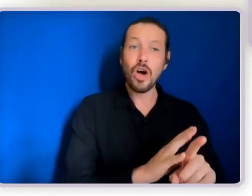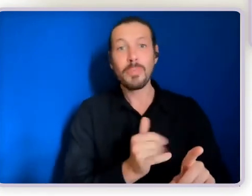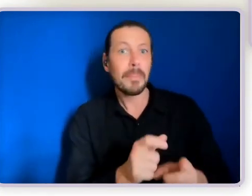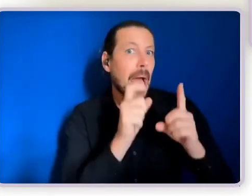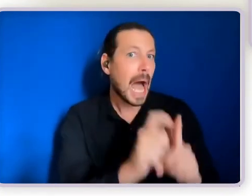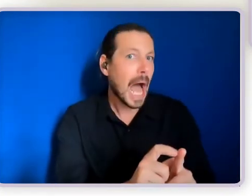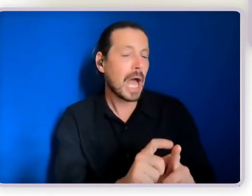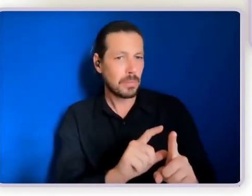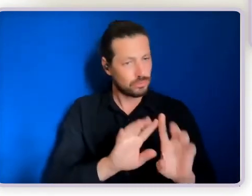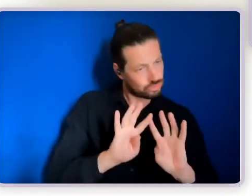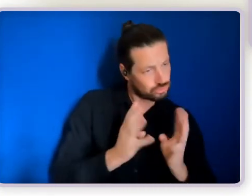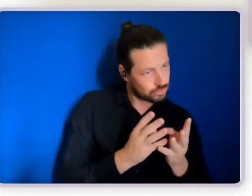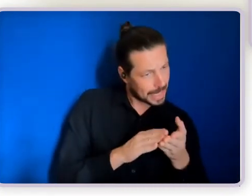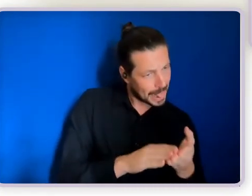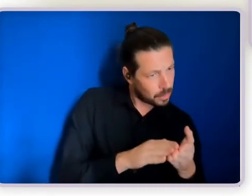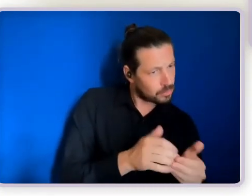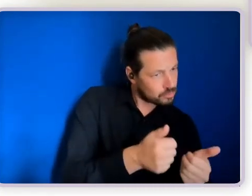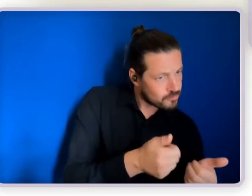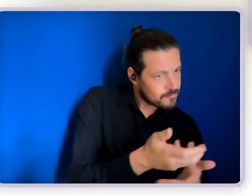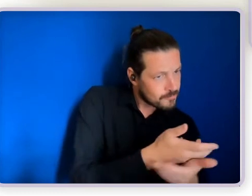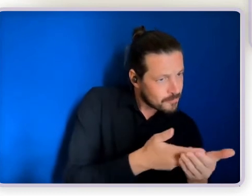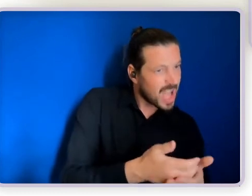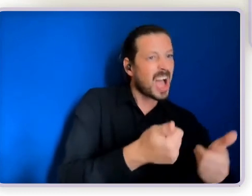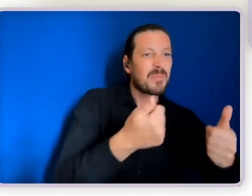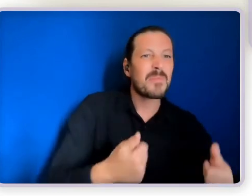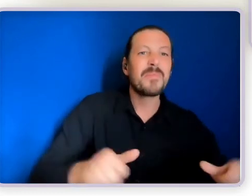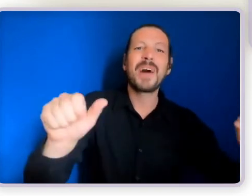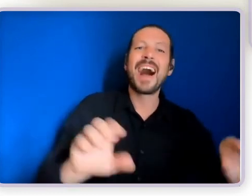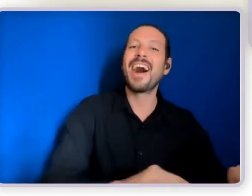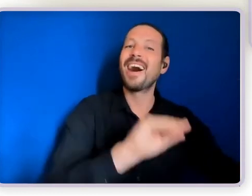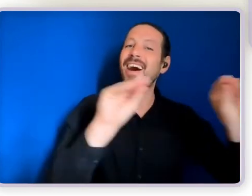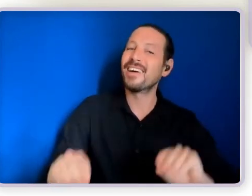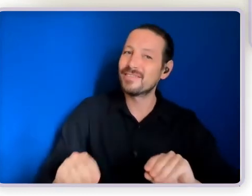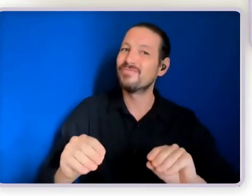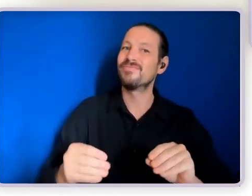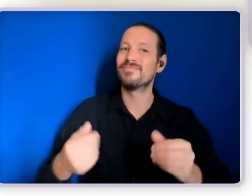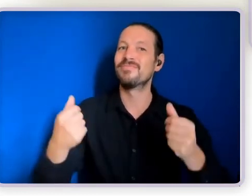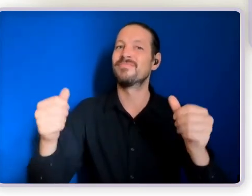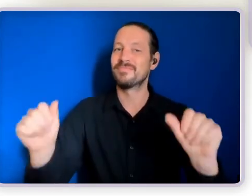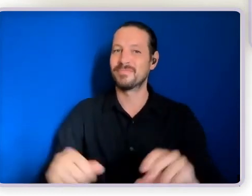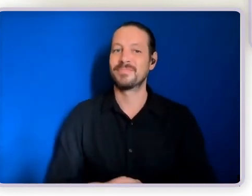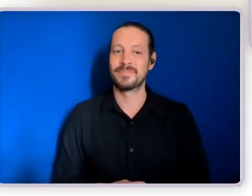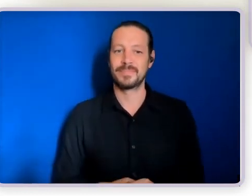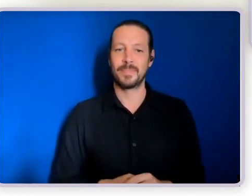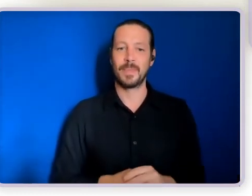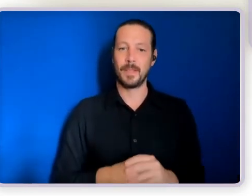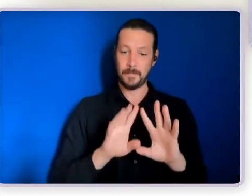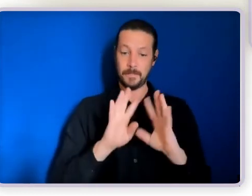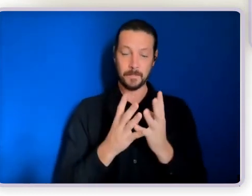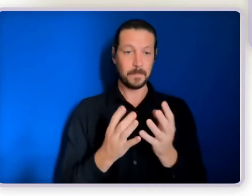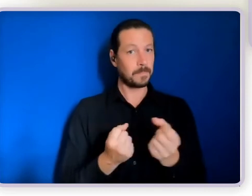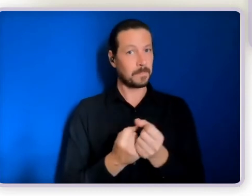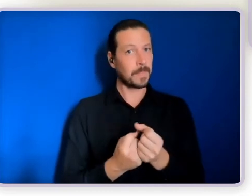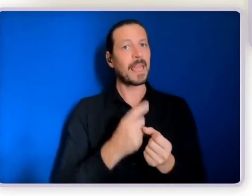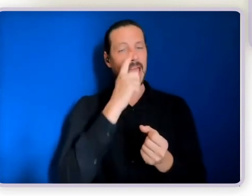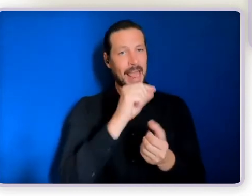so circles certainly can help people make unique choices and also